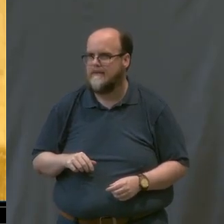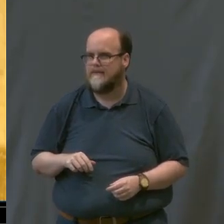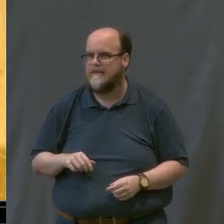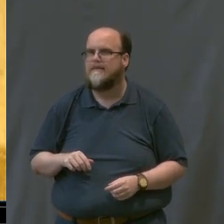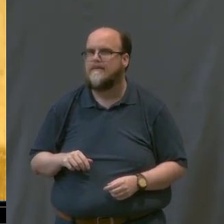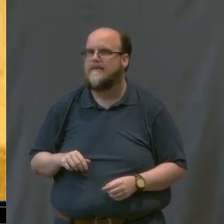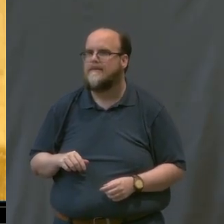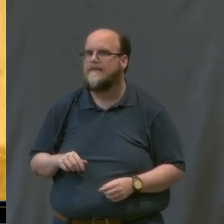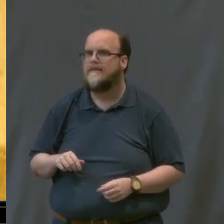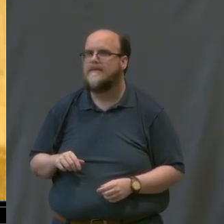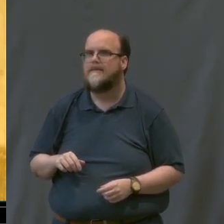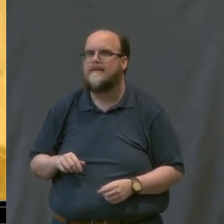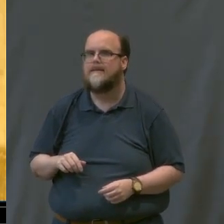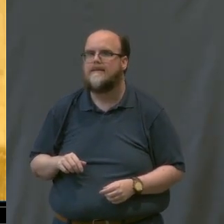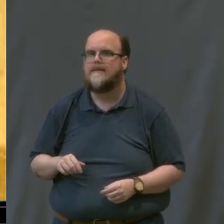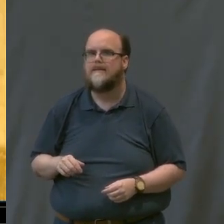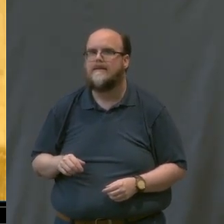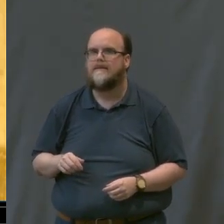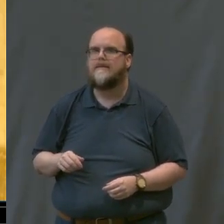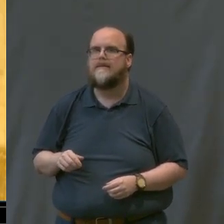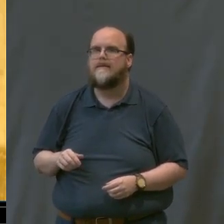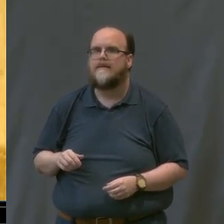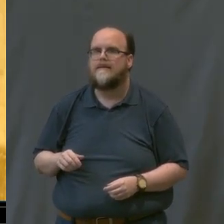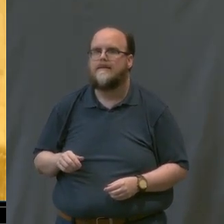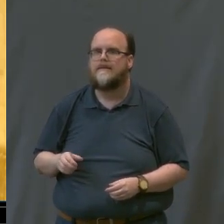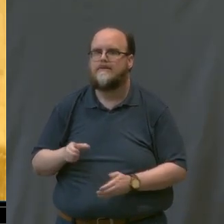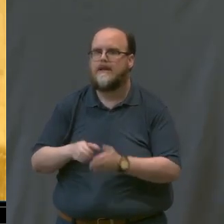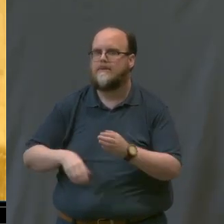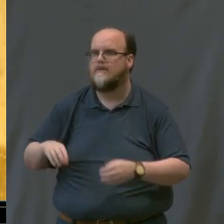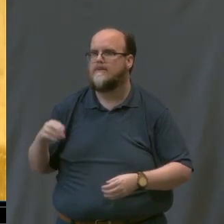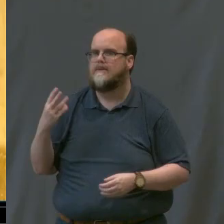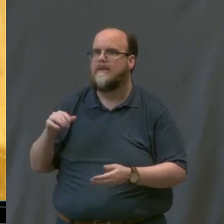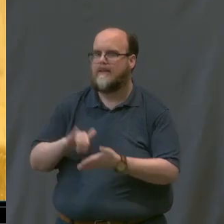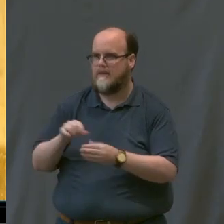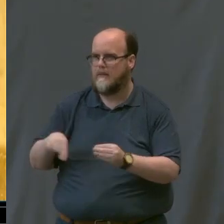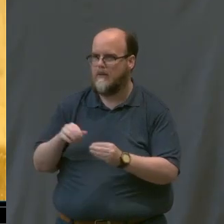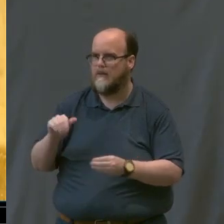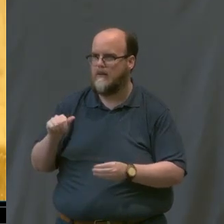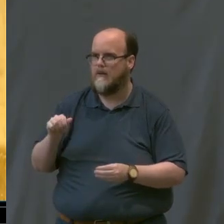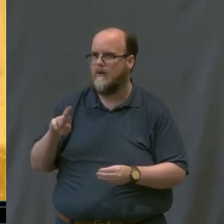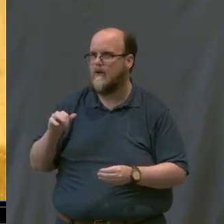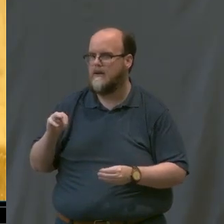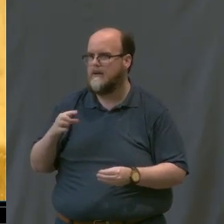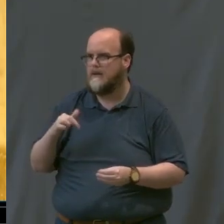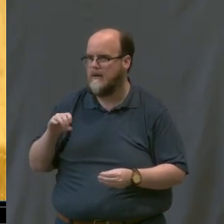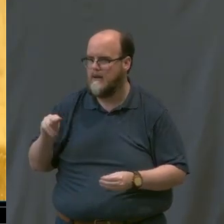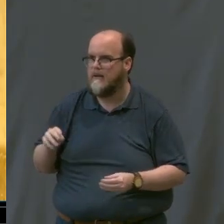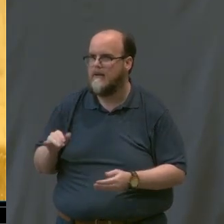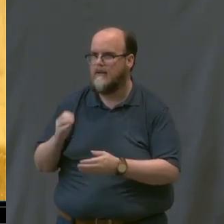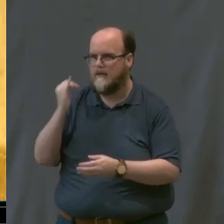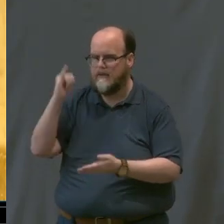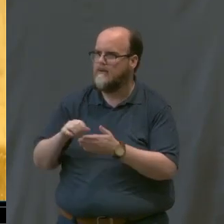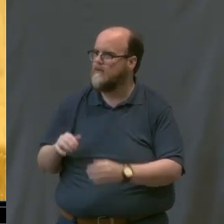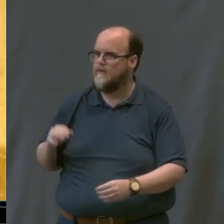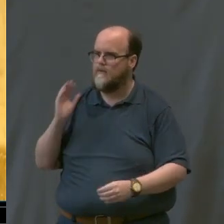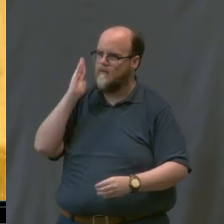There, 16. Okay, chapter 16, that's got Armageddon in it. If Armageddon is some future war that